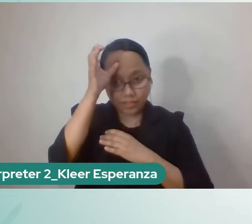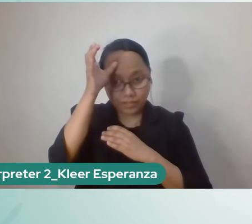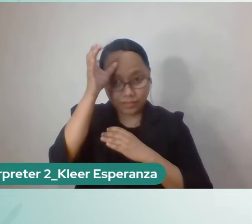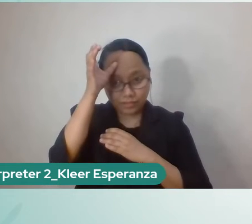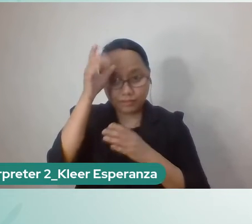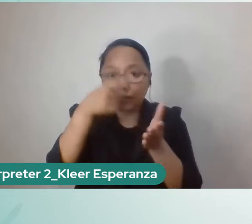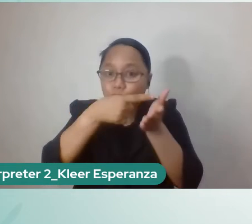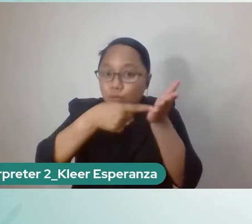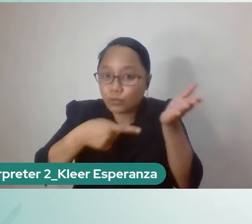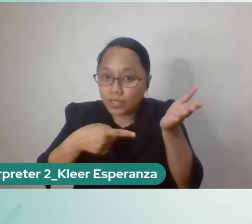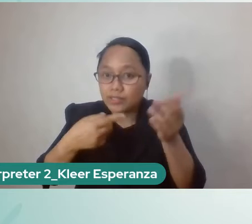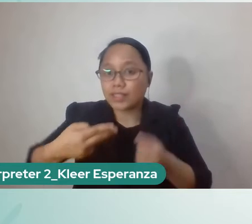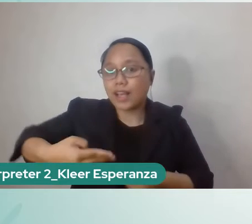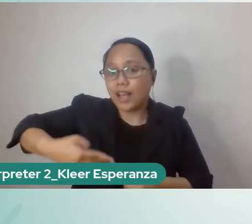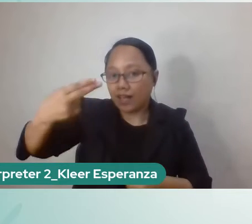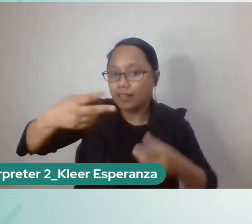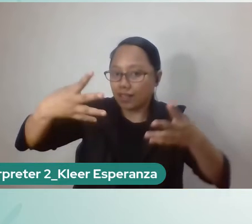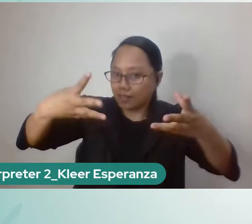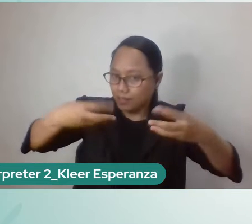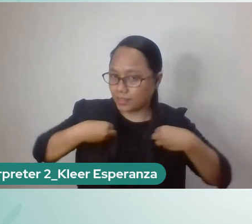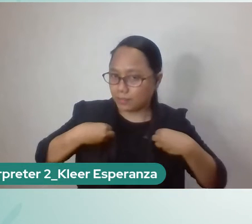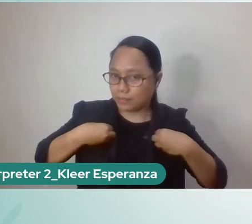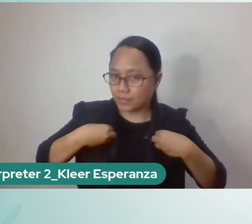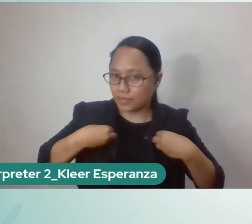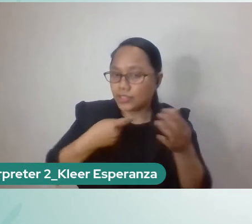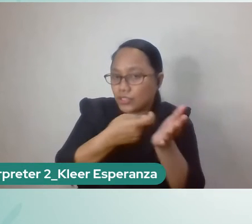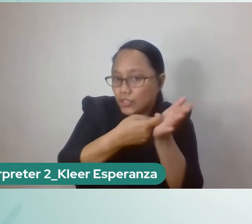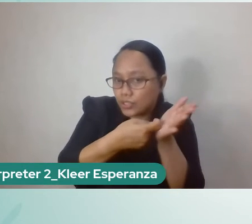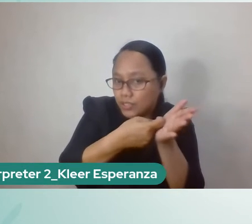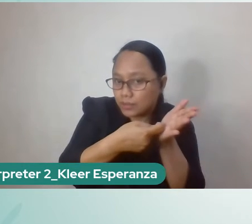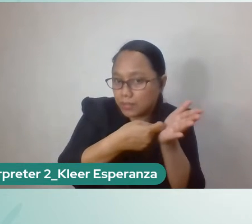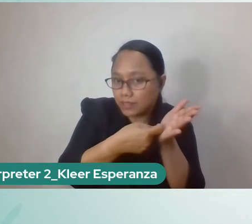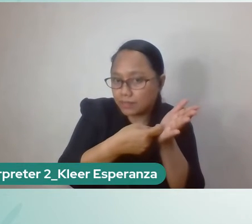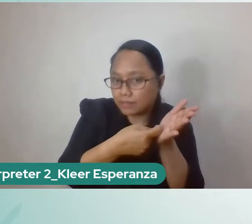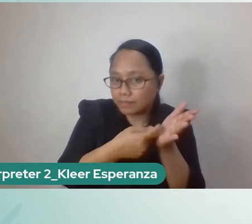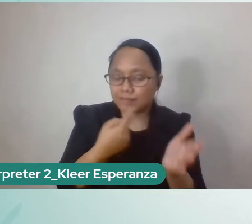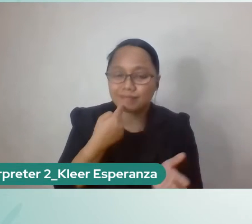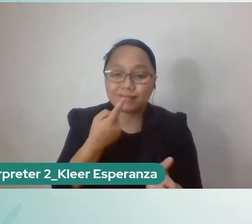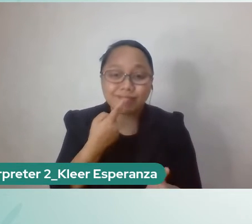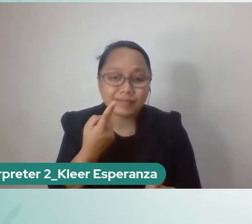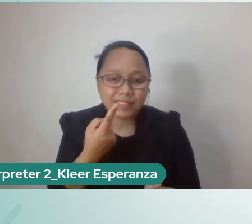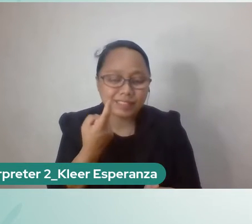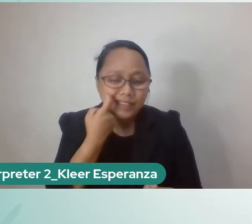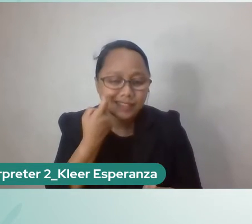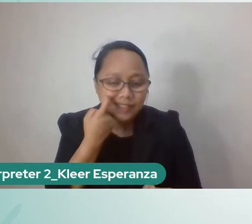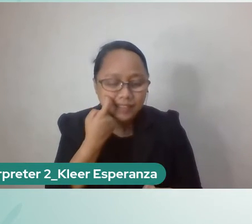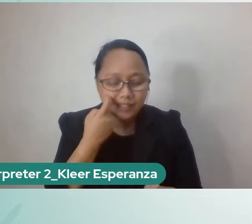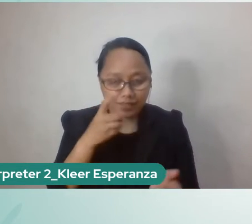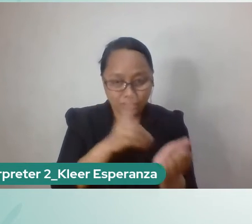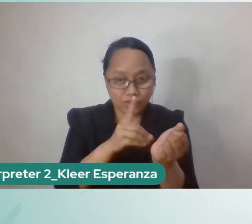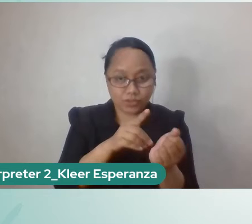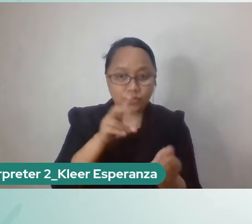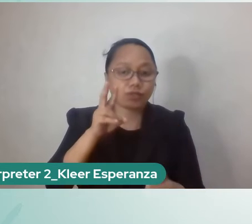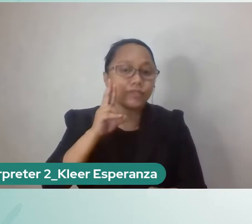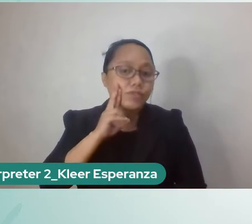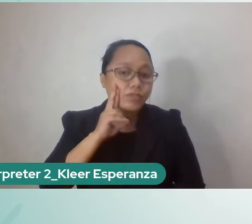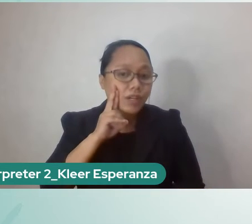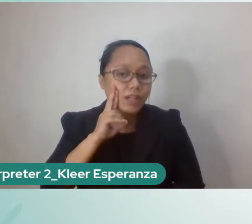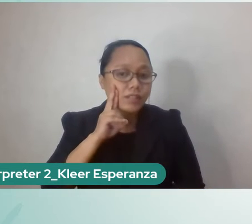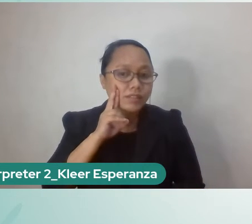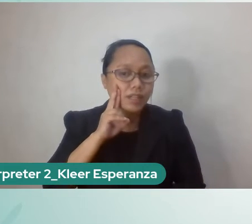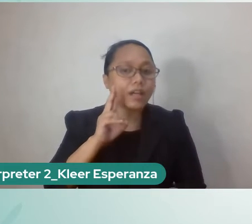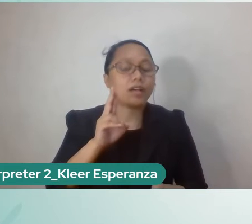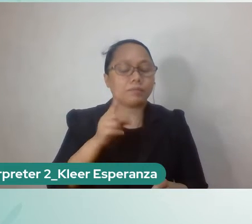What is the highly acceptable treatment that Dr. Rice mentioned in her presentation for